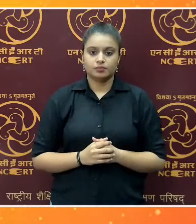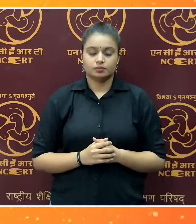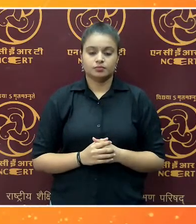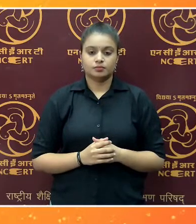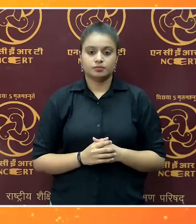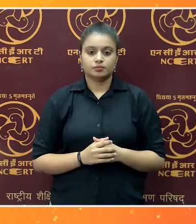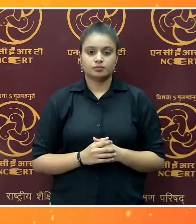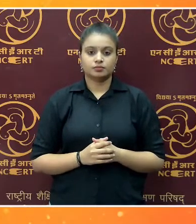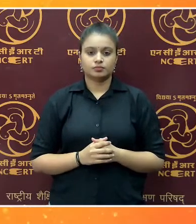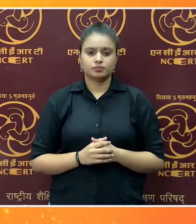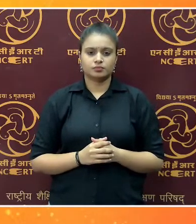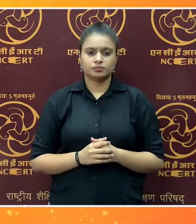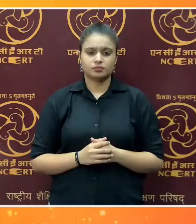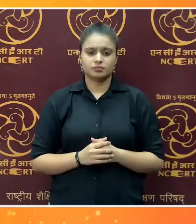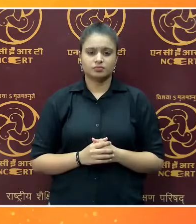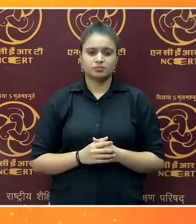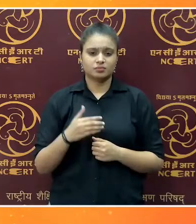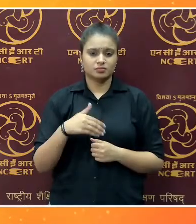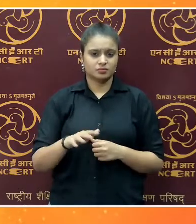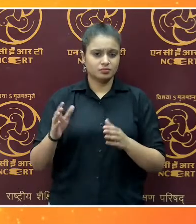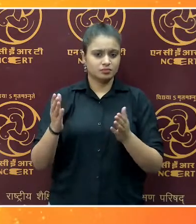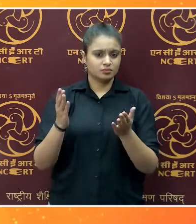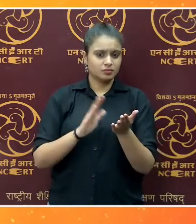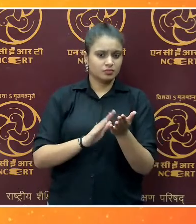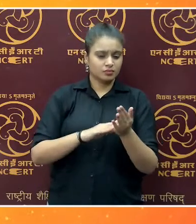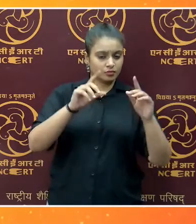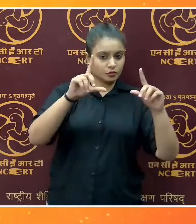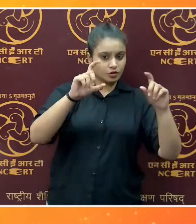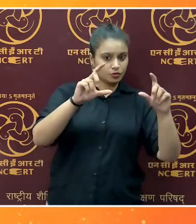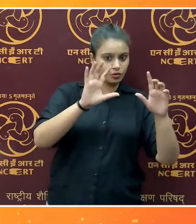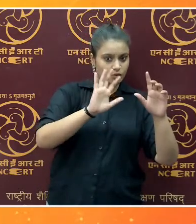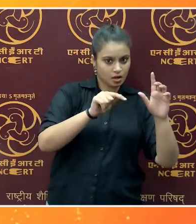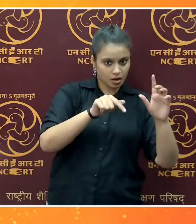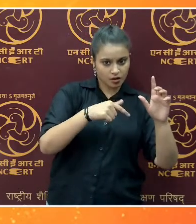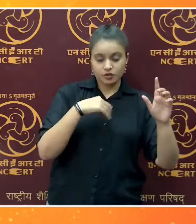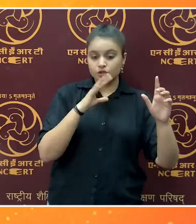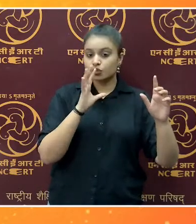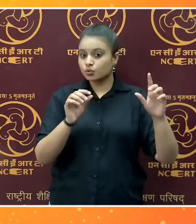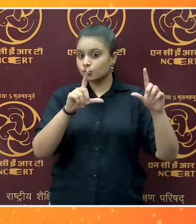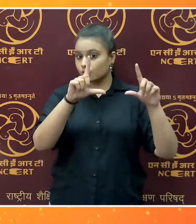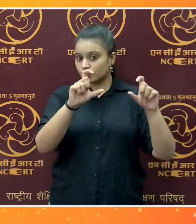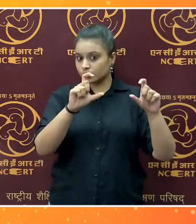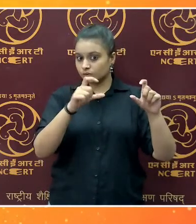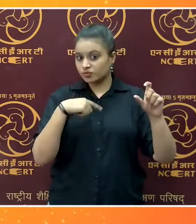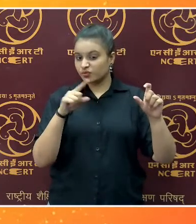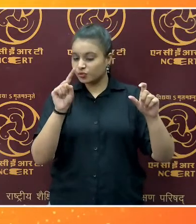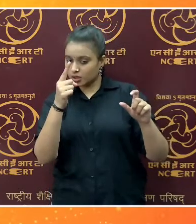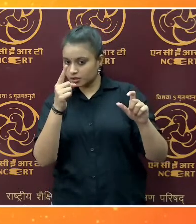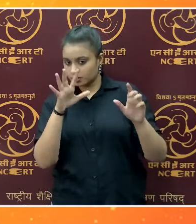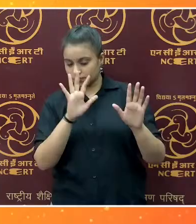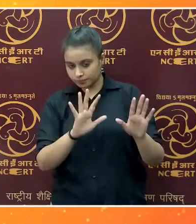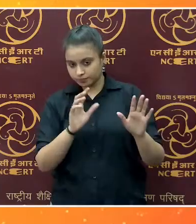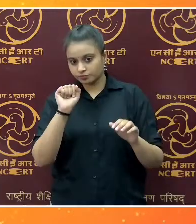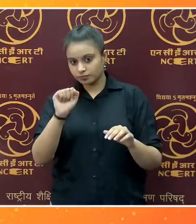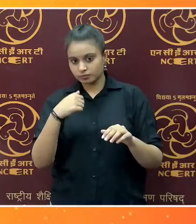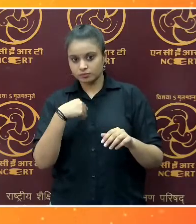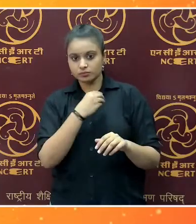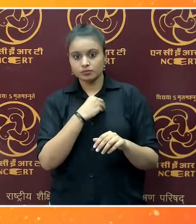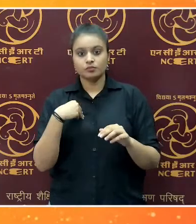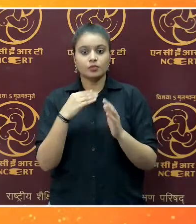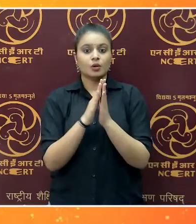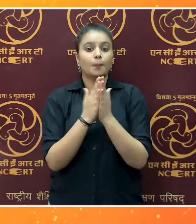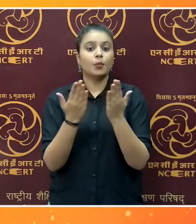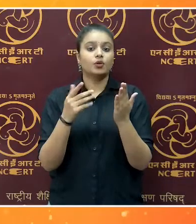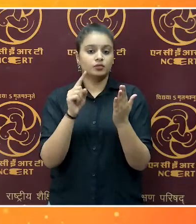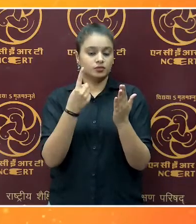So this is the image on your left is the original image of the first Dr. Dolittle book,